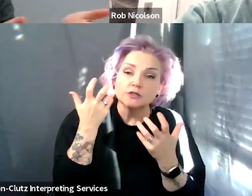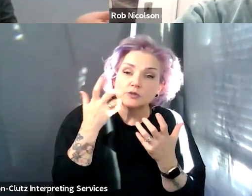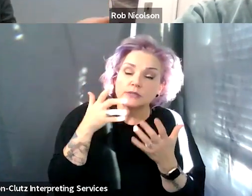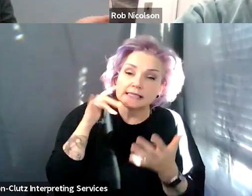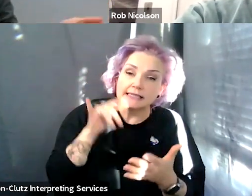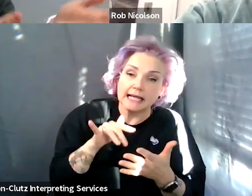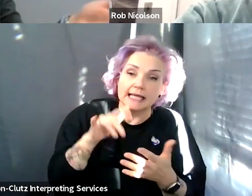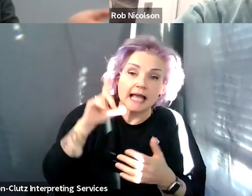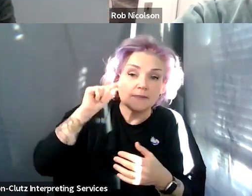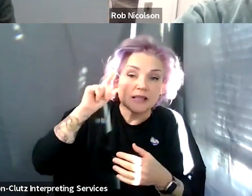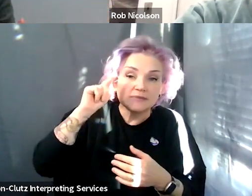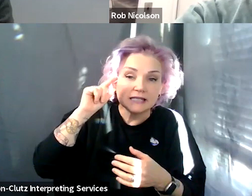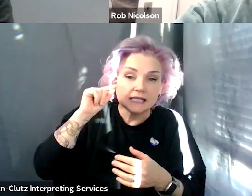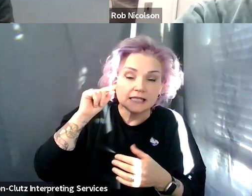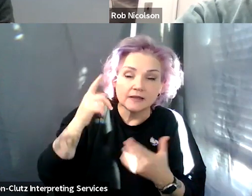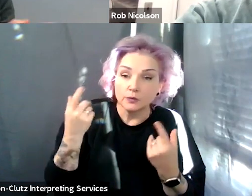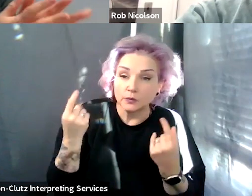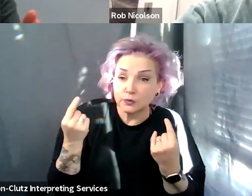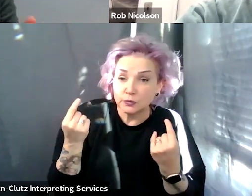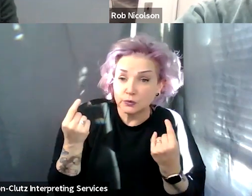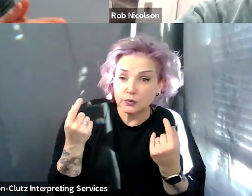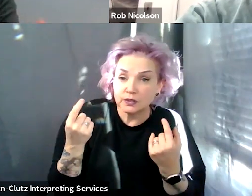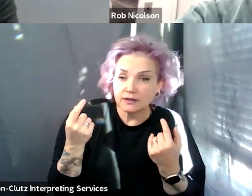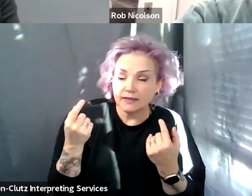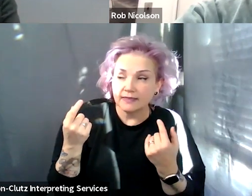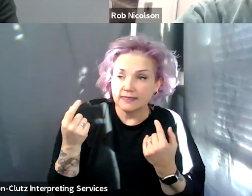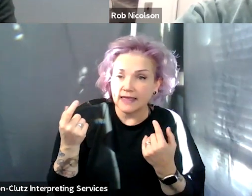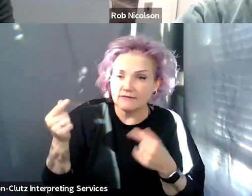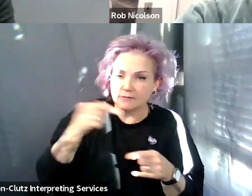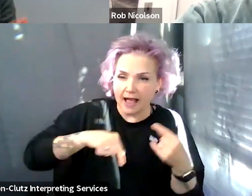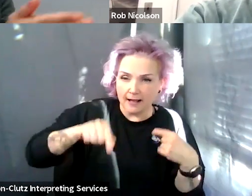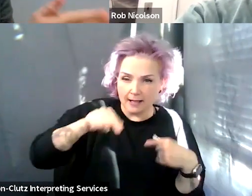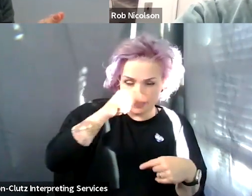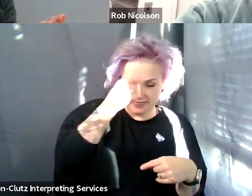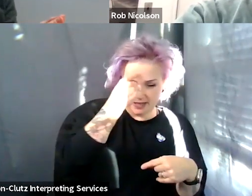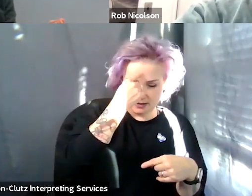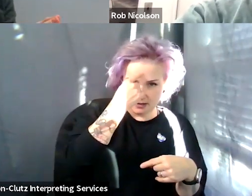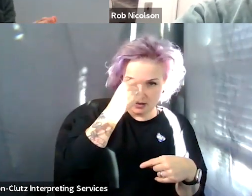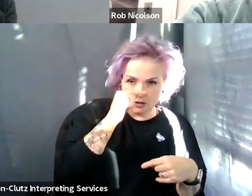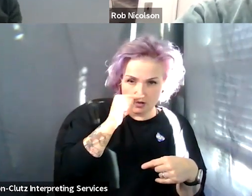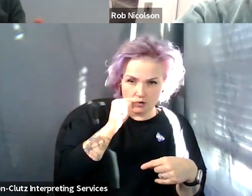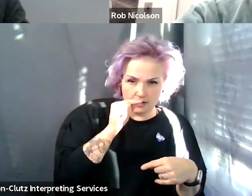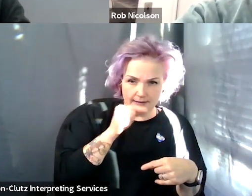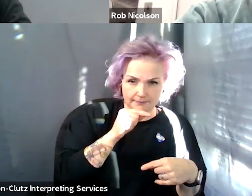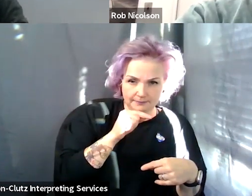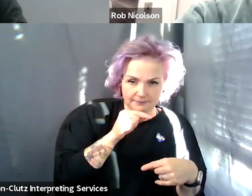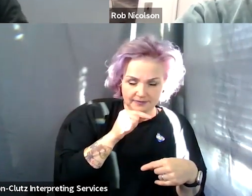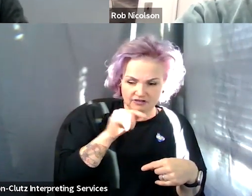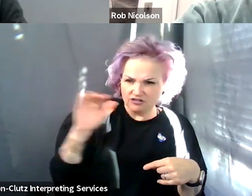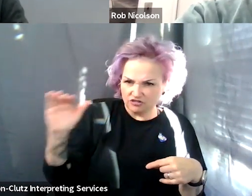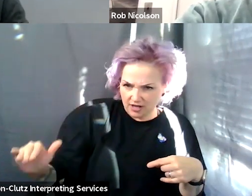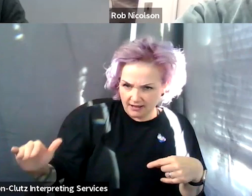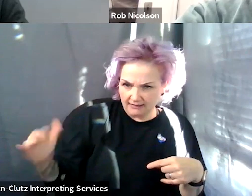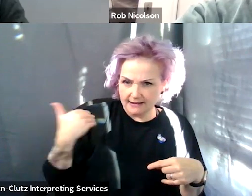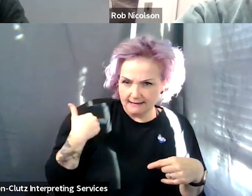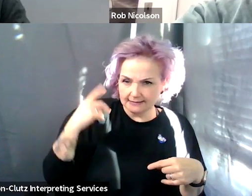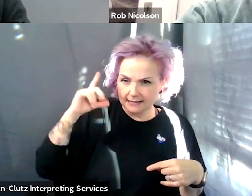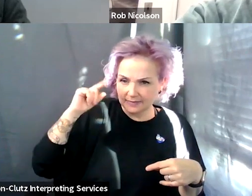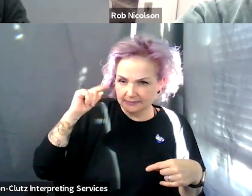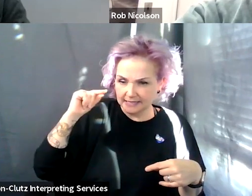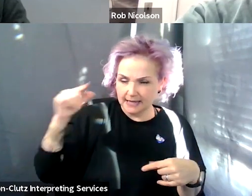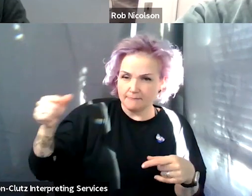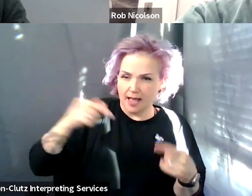at they might look at a specific infection and say, oh, it's this infection that increases the risk. But as more studies